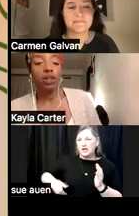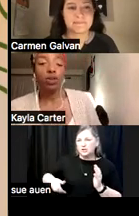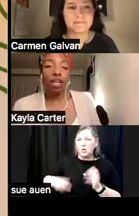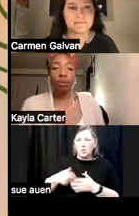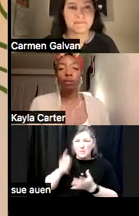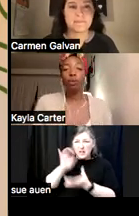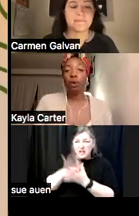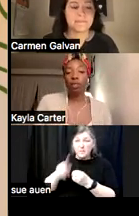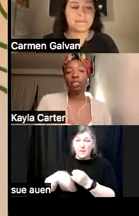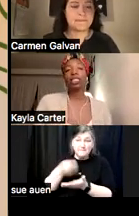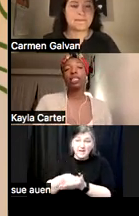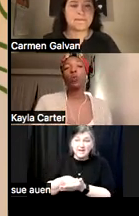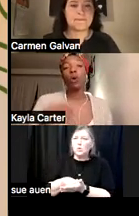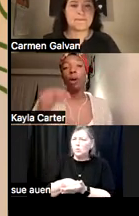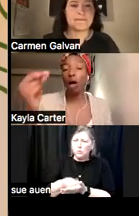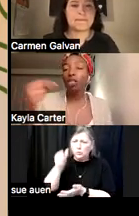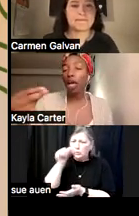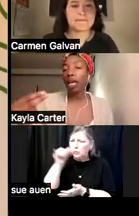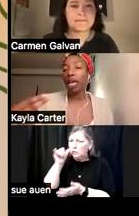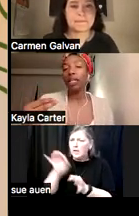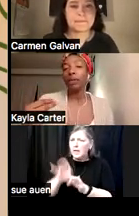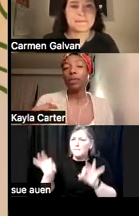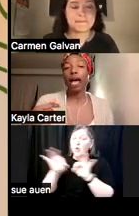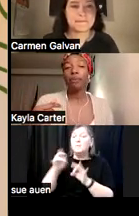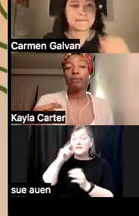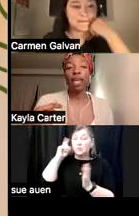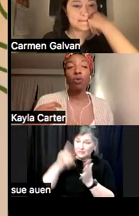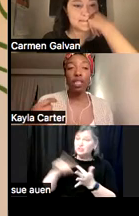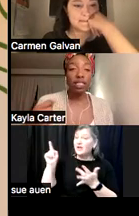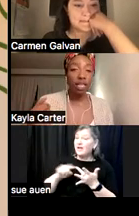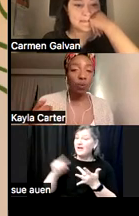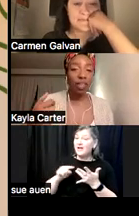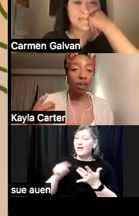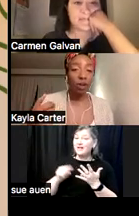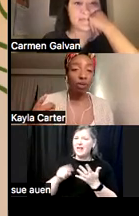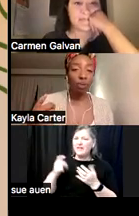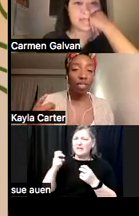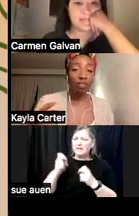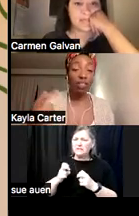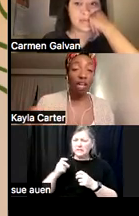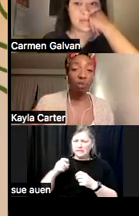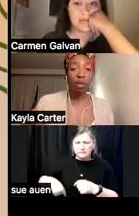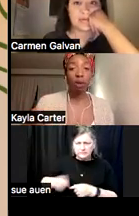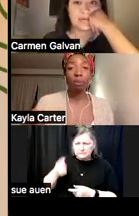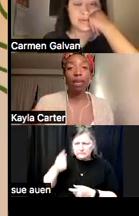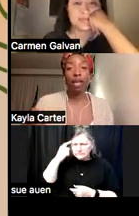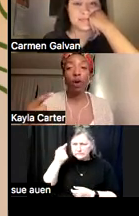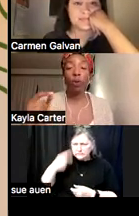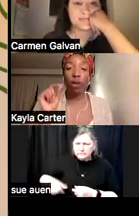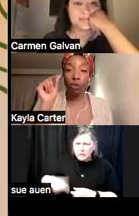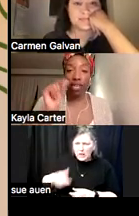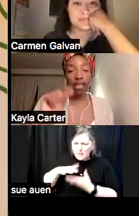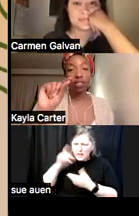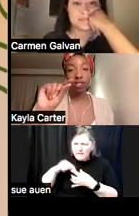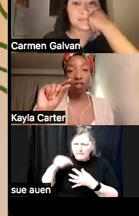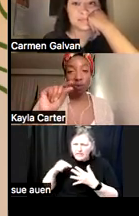is incredibly important, because upon checking and really sitting with our internal beliefs and judgment around money, we